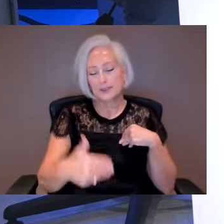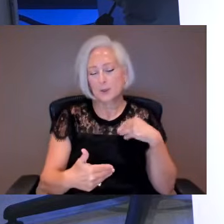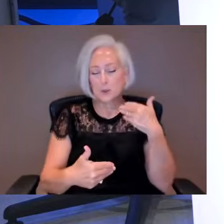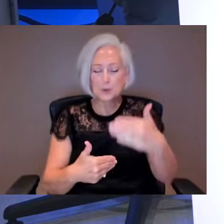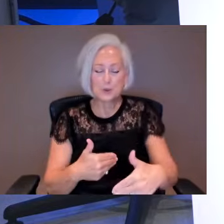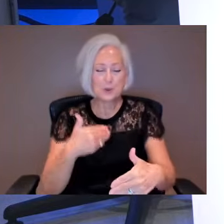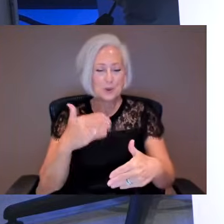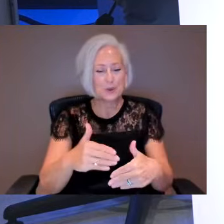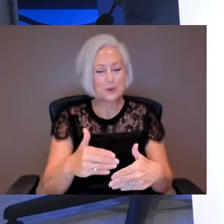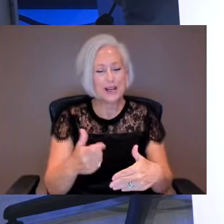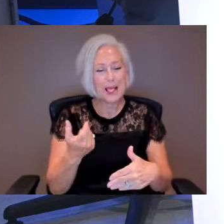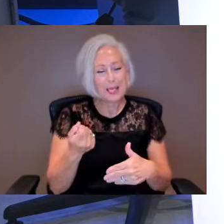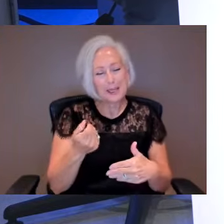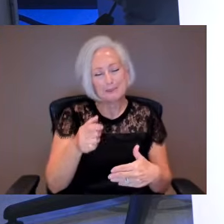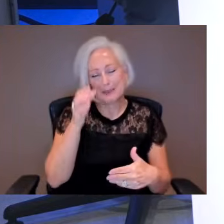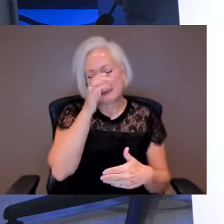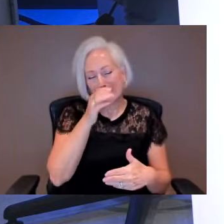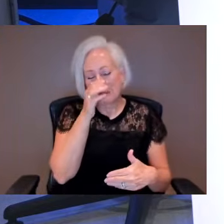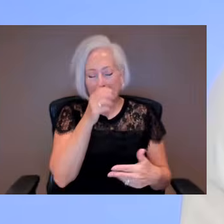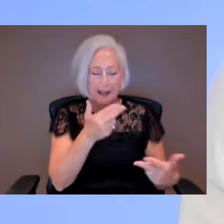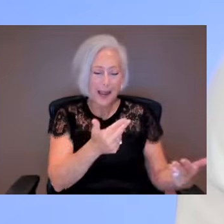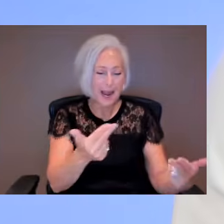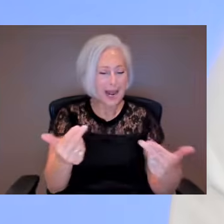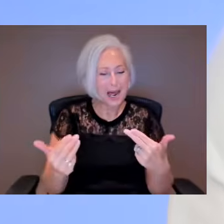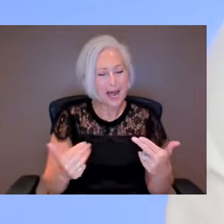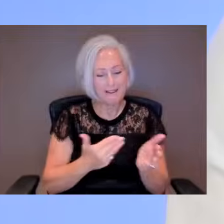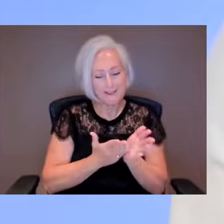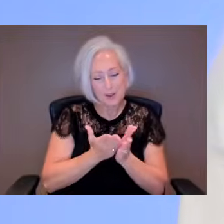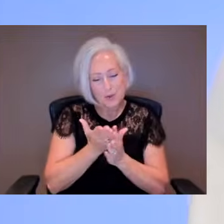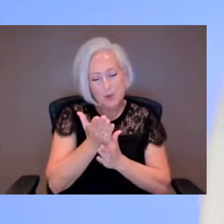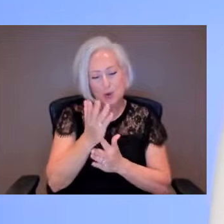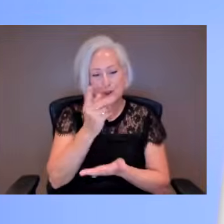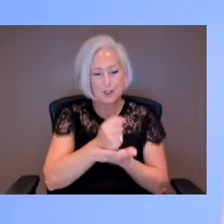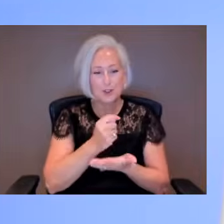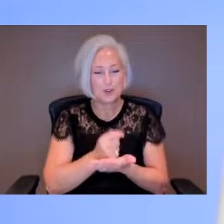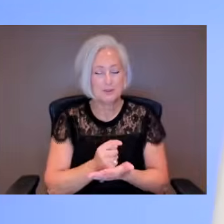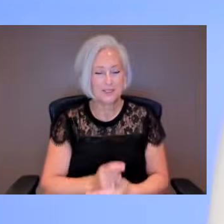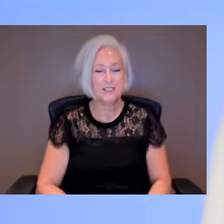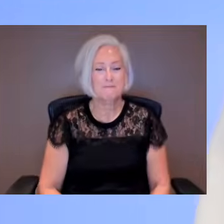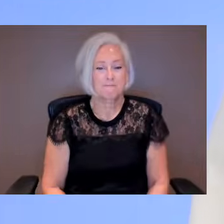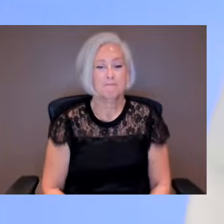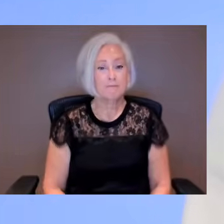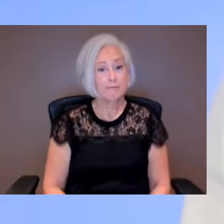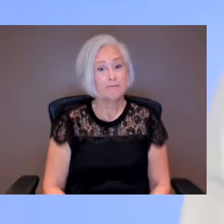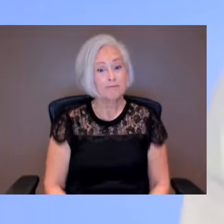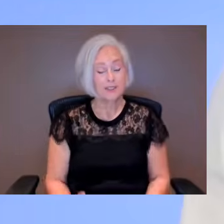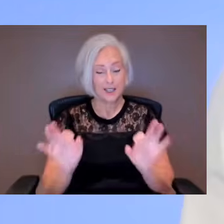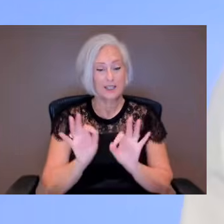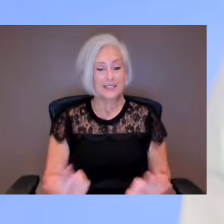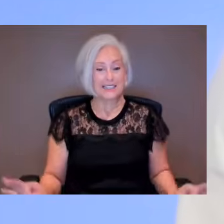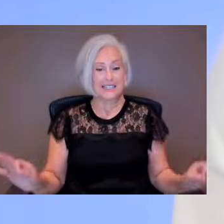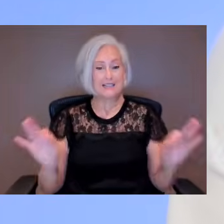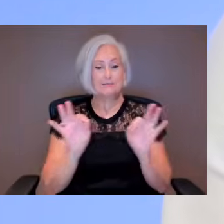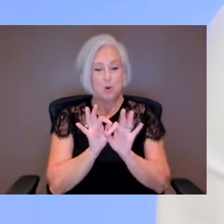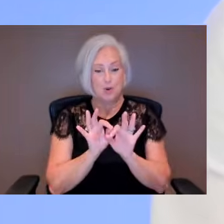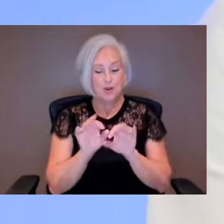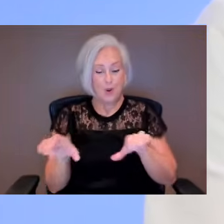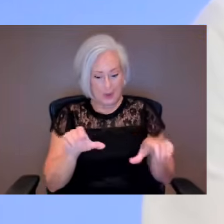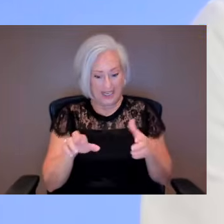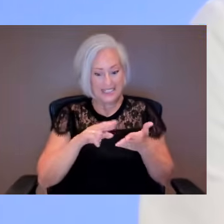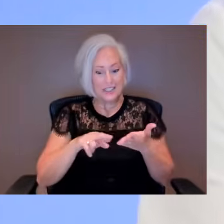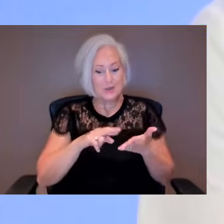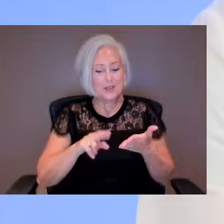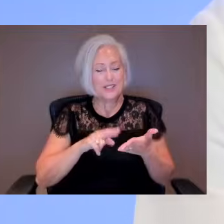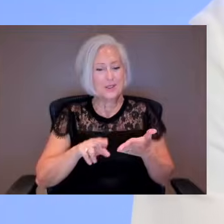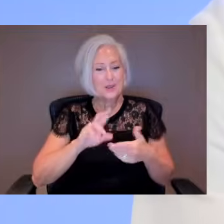that make? I think it makes such a huge difference that we did a research study on this. We